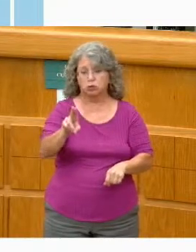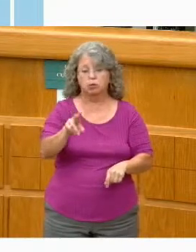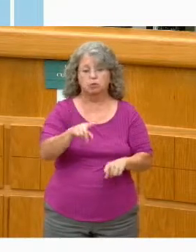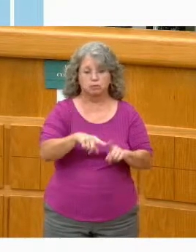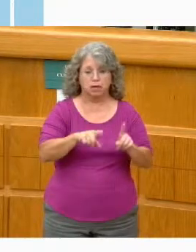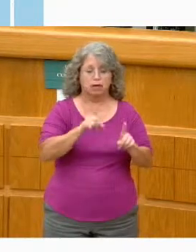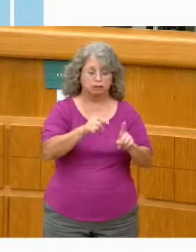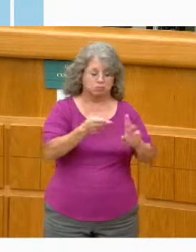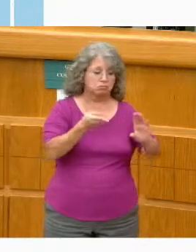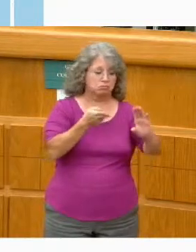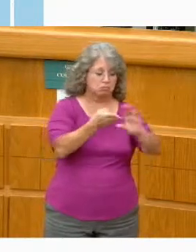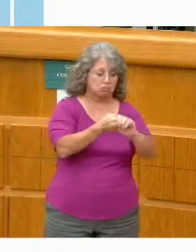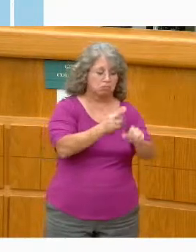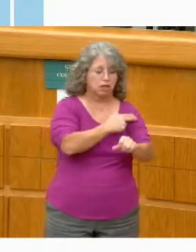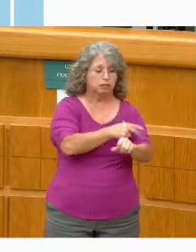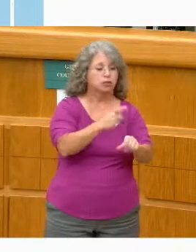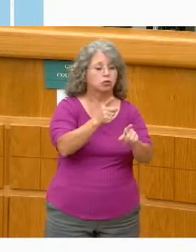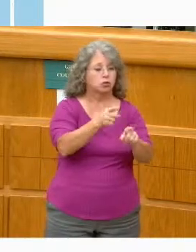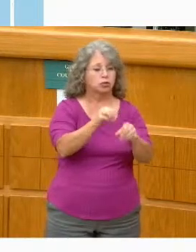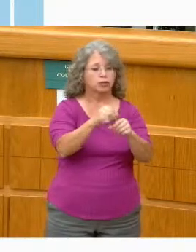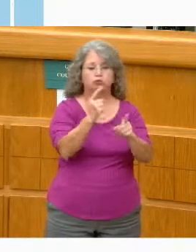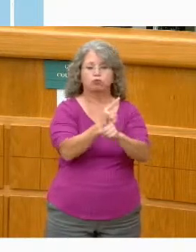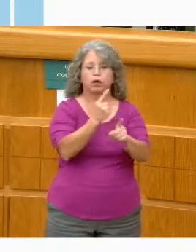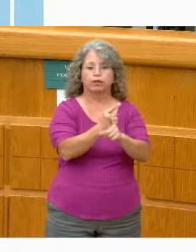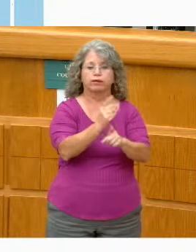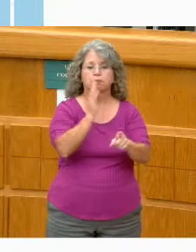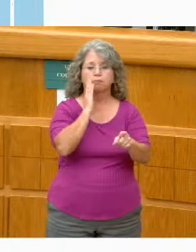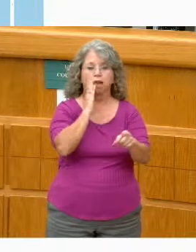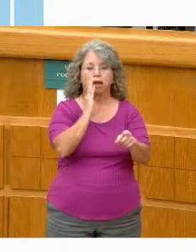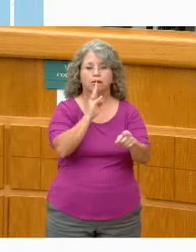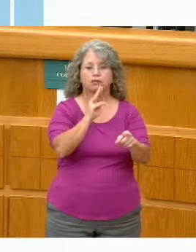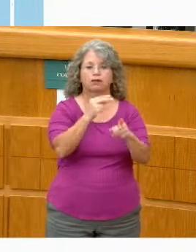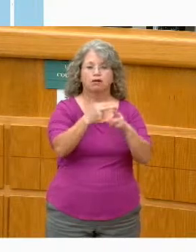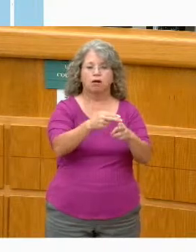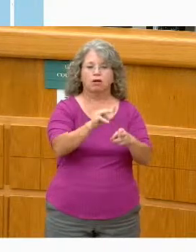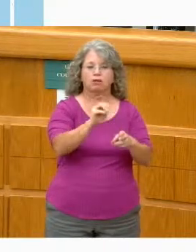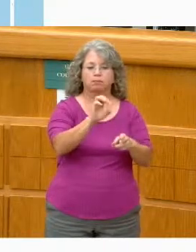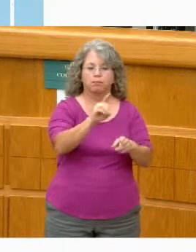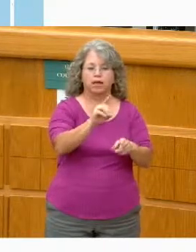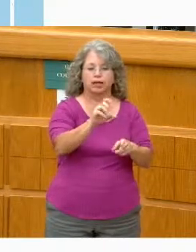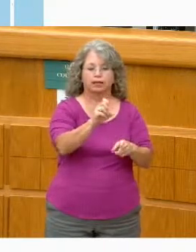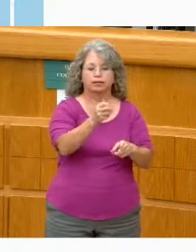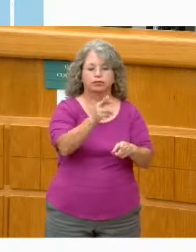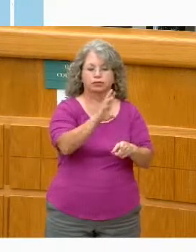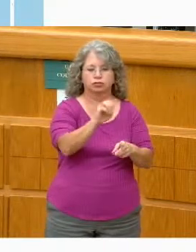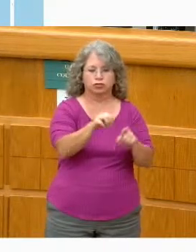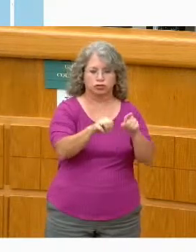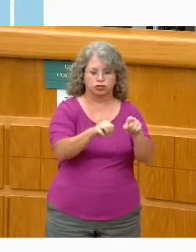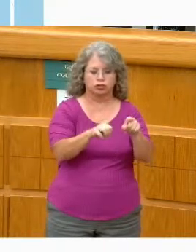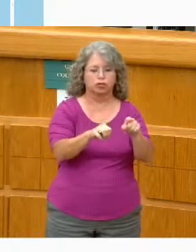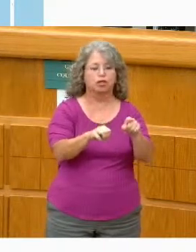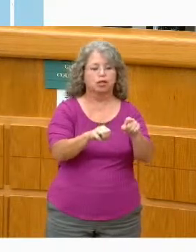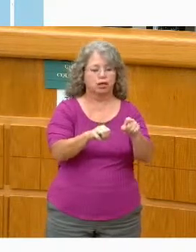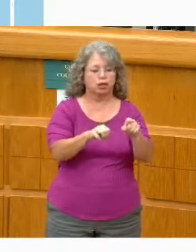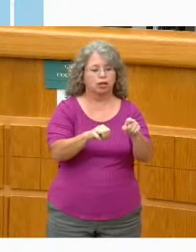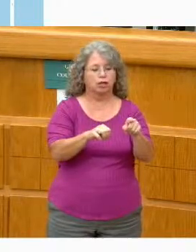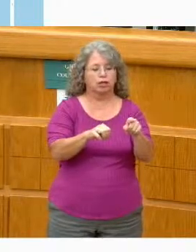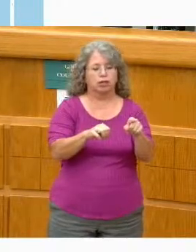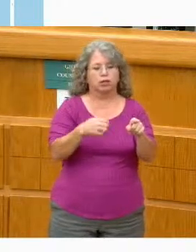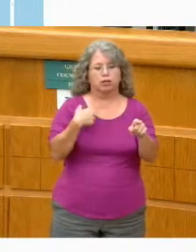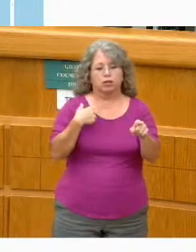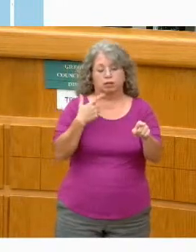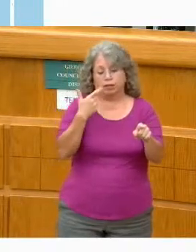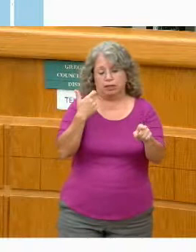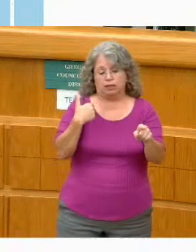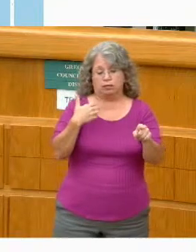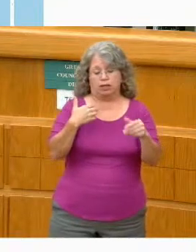admitted beyond the ER. You occupy one of these med-surg beds. What we can see is there's been a sustained decline in